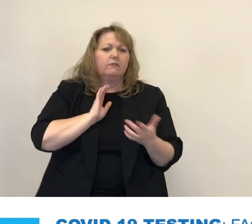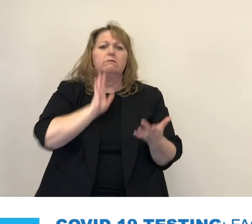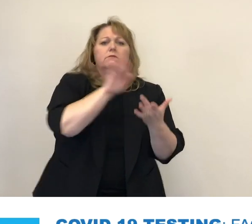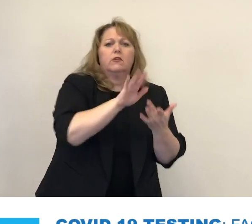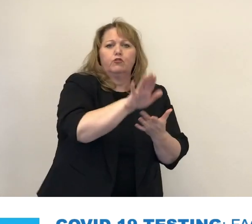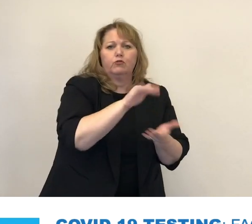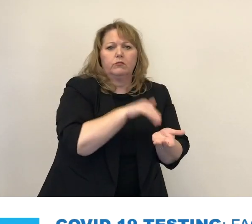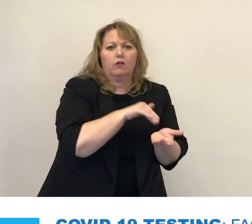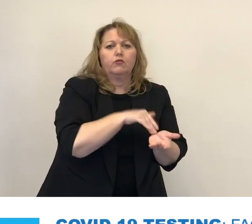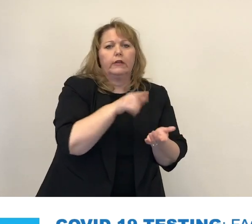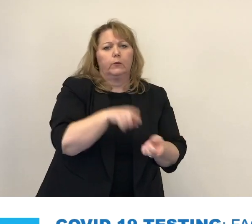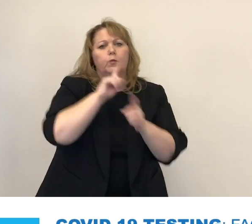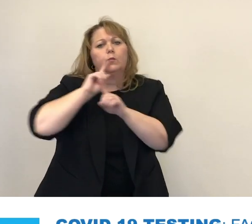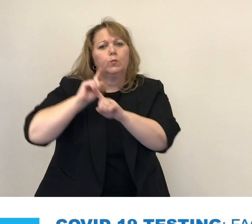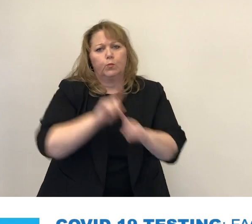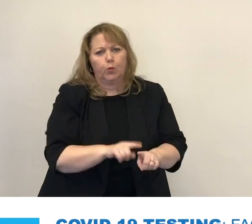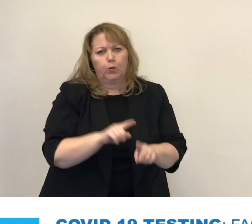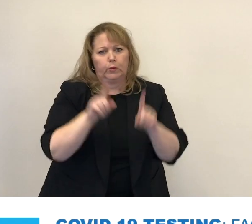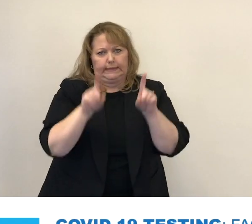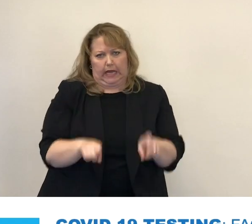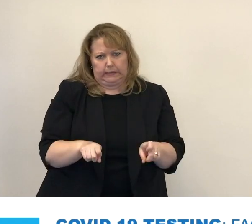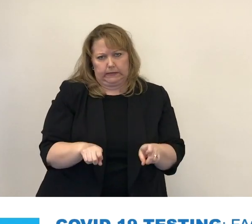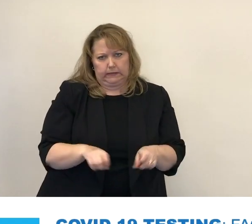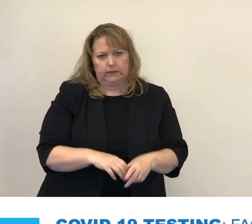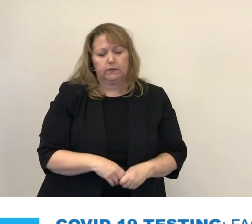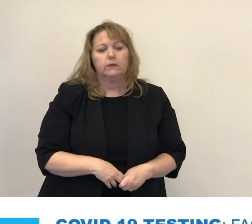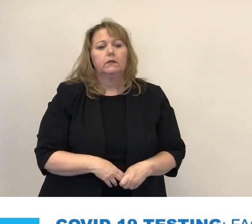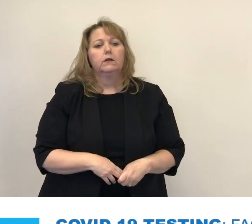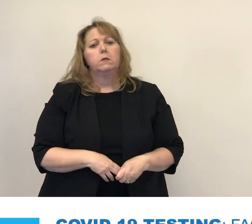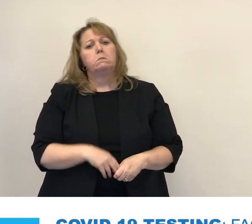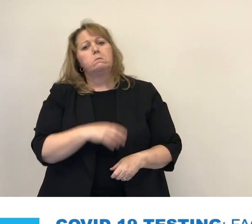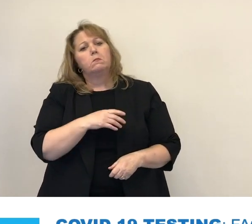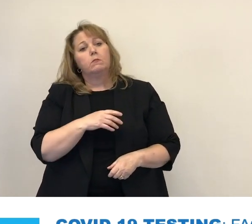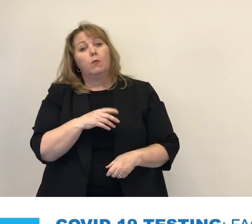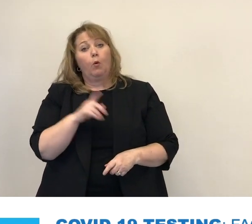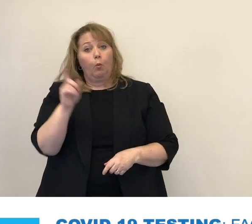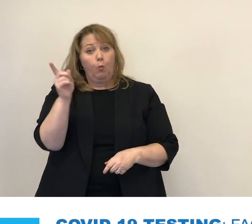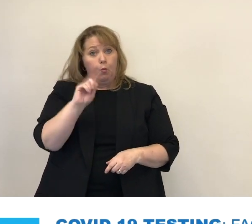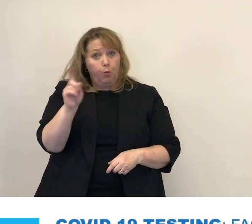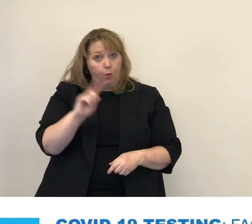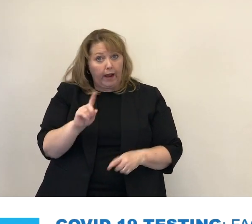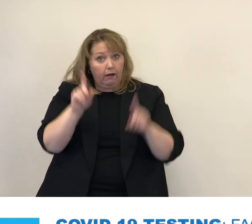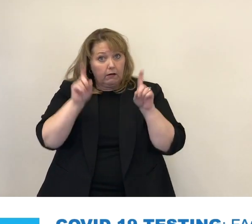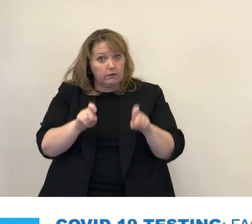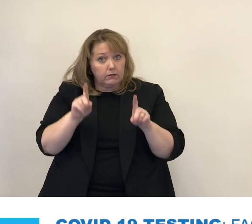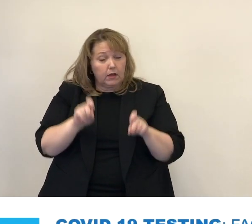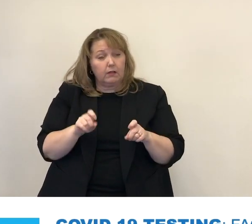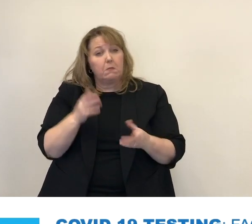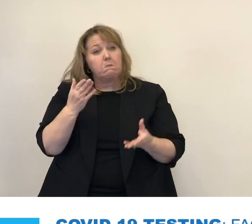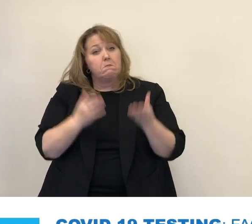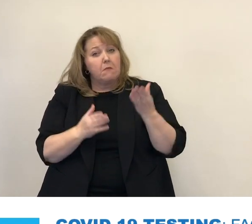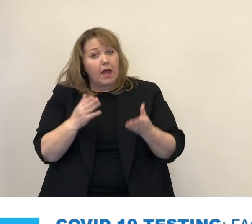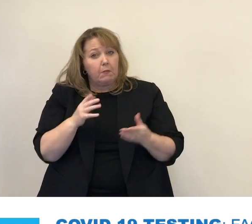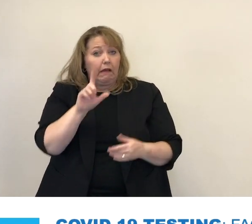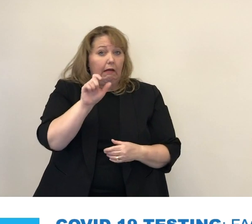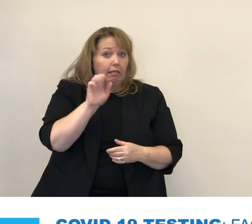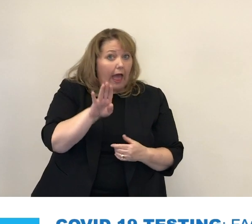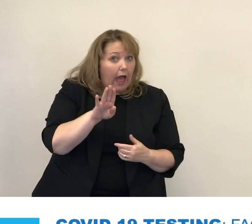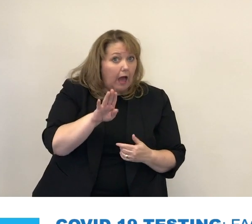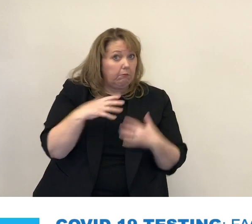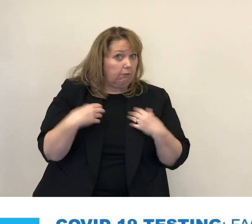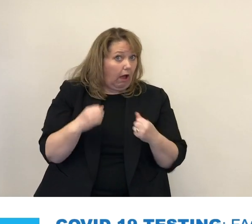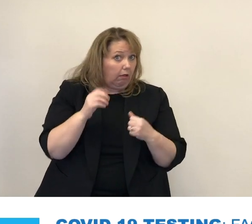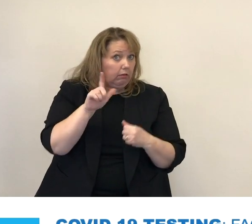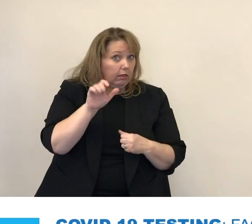provided to you here in Nevada. The testing would very likely be done at a public health lab, but if it's a hospital that you're at an emergency department,